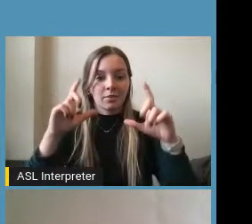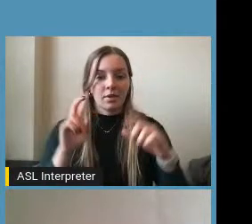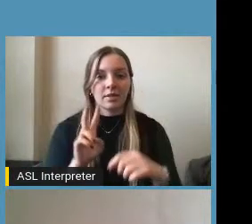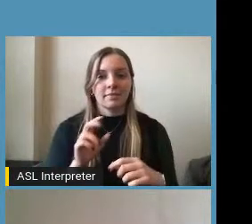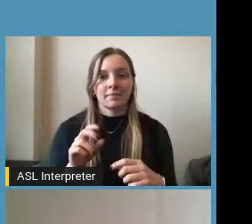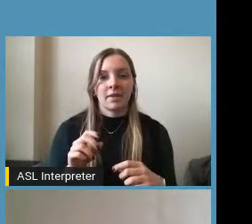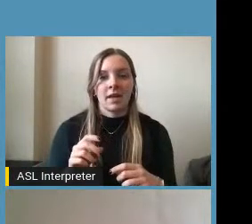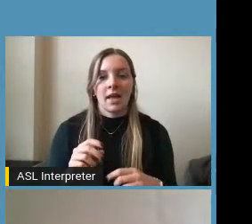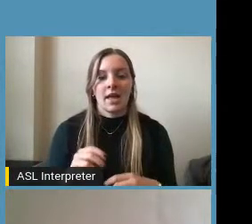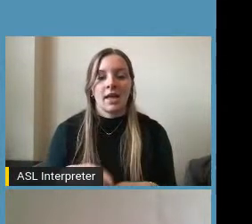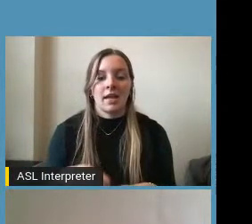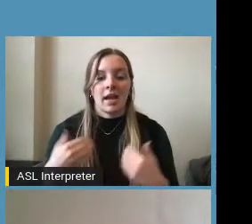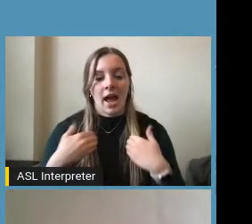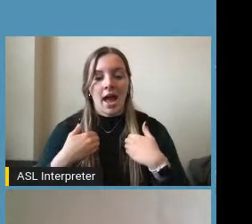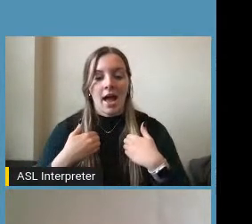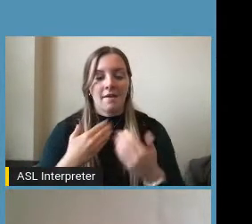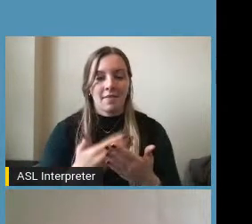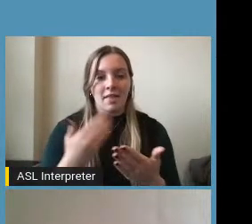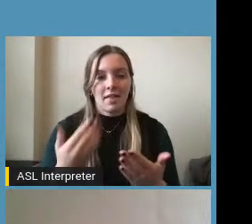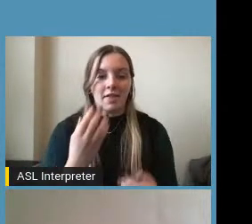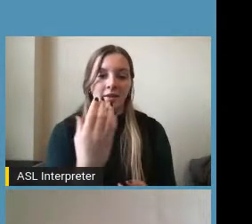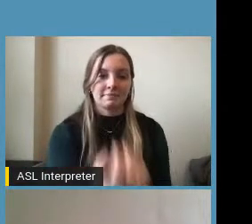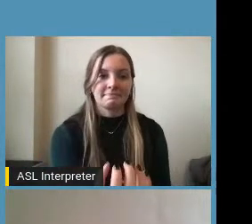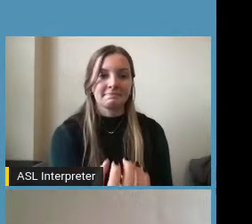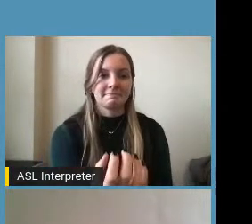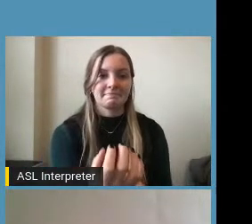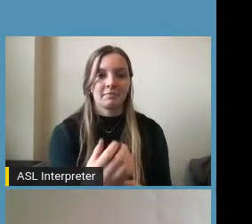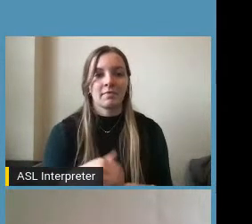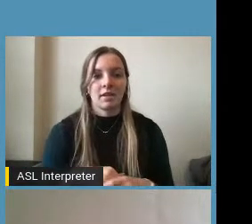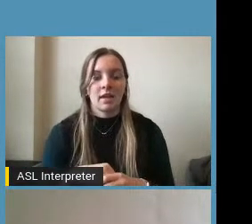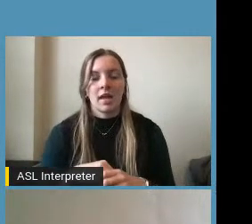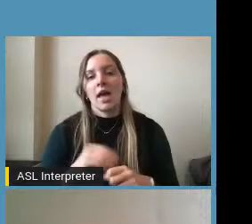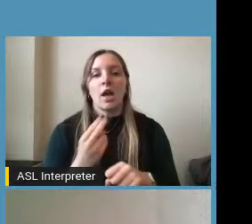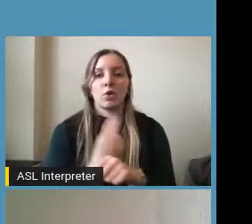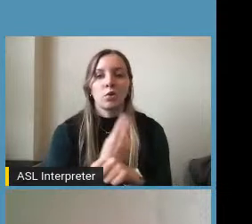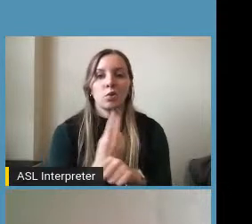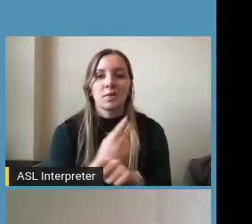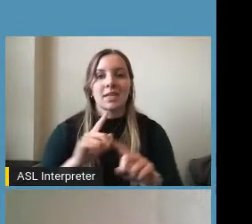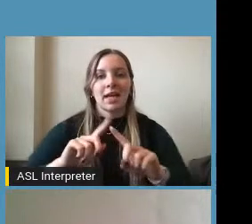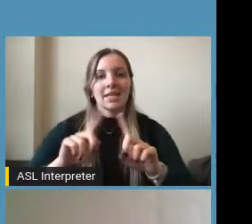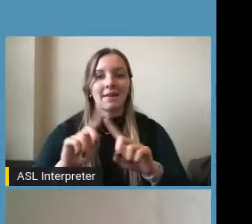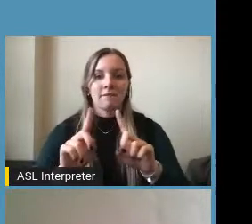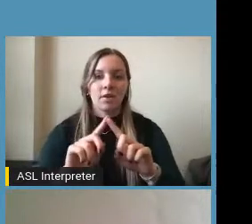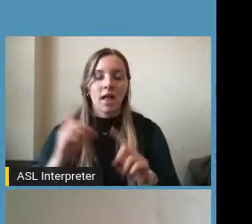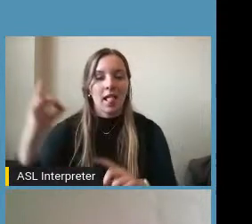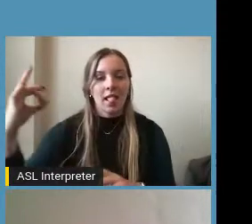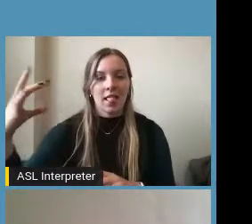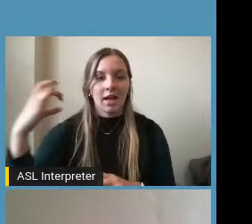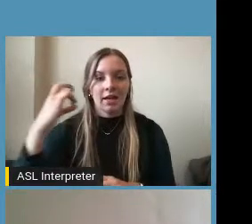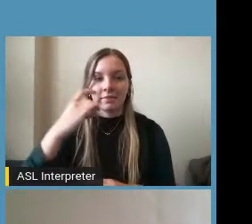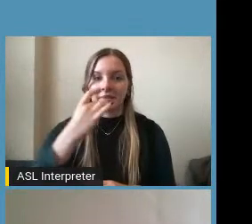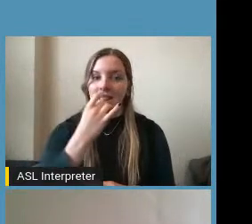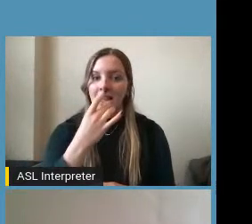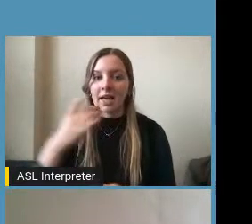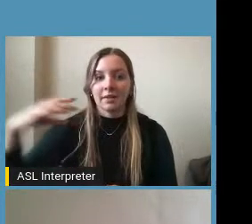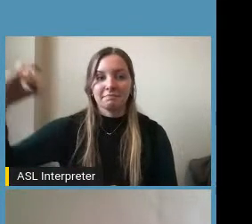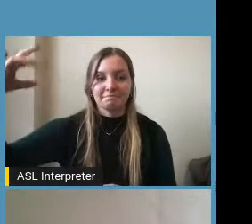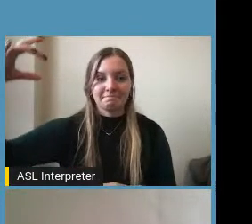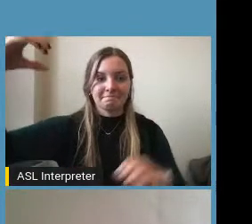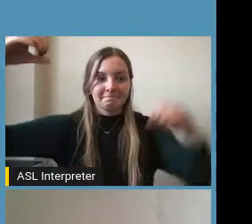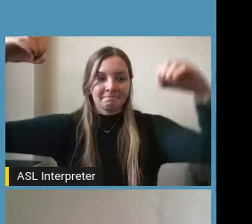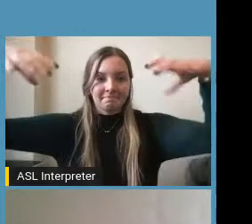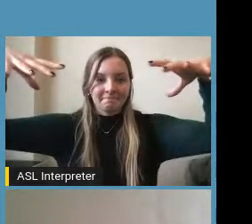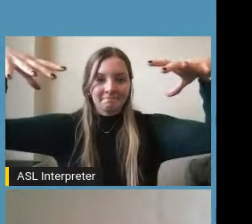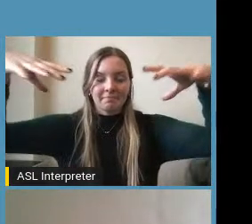with light in different known positions around the subject. And then in software, we can synthesize that into